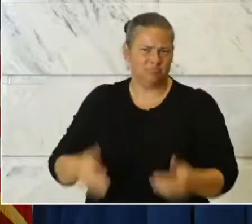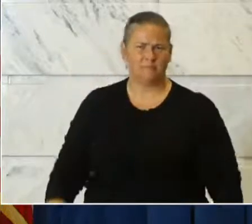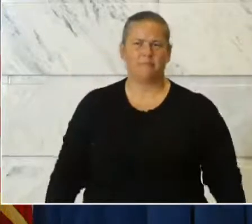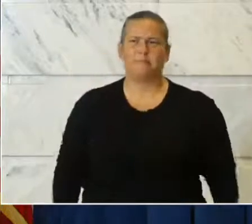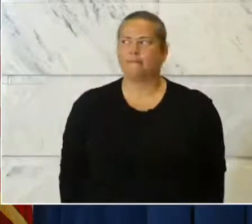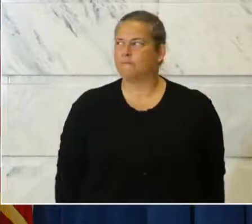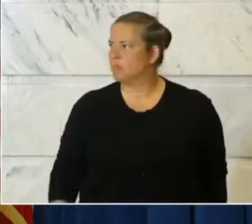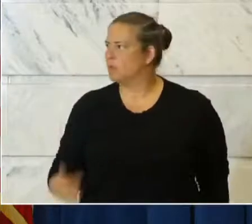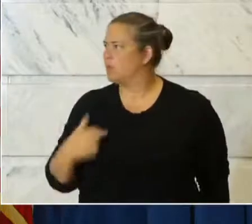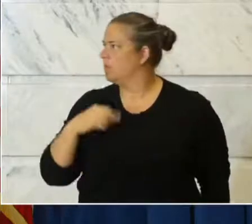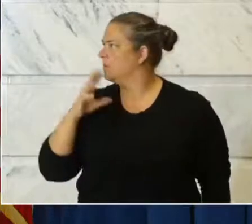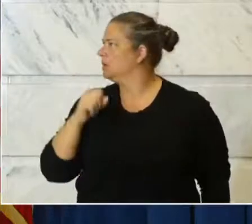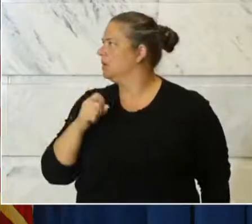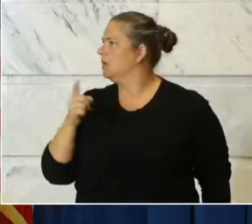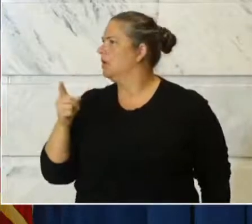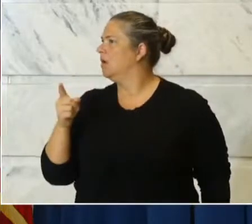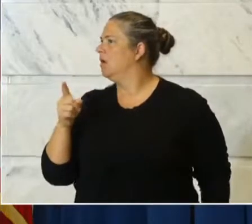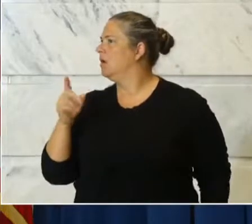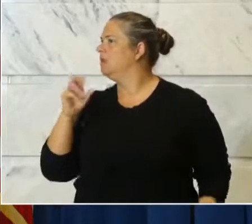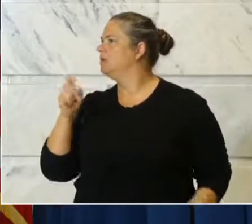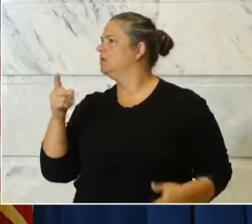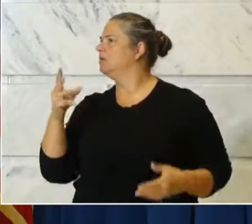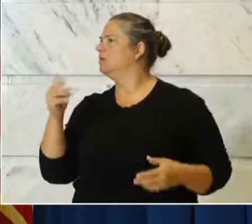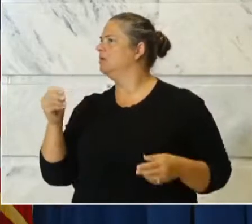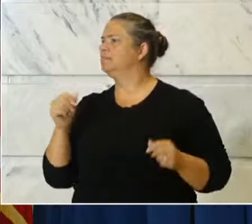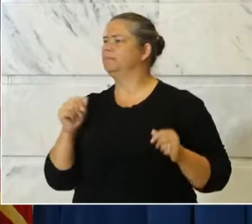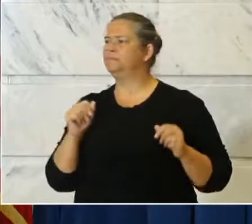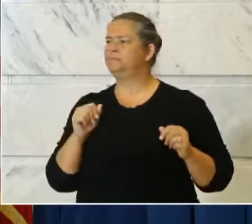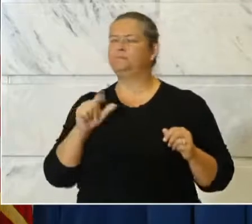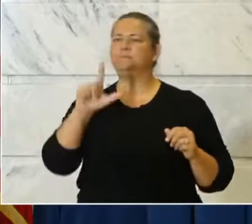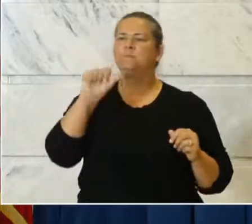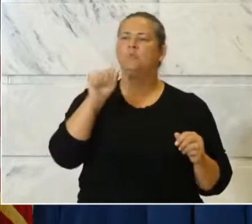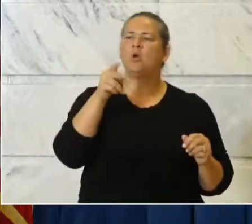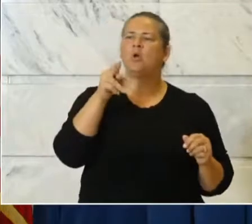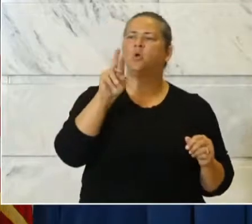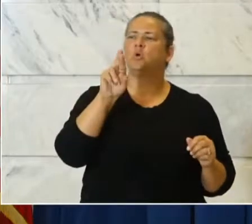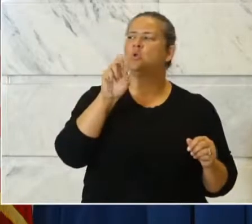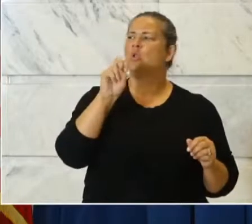Oh, we missed him. I guess he's going for the five. Lawrence.